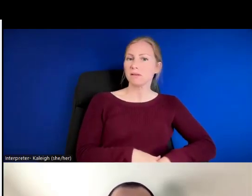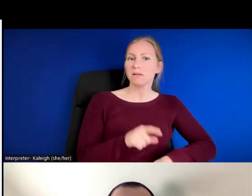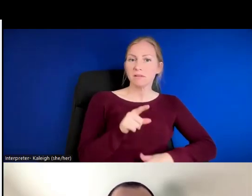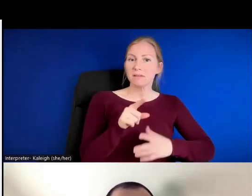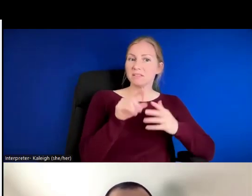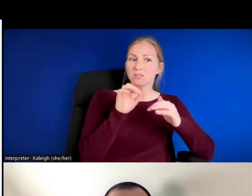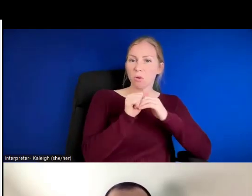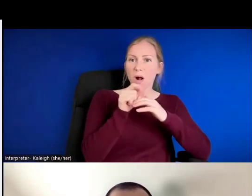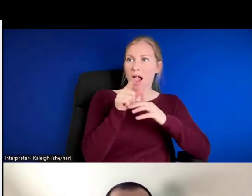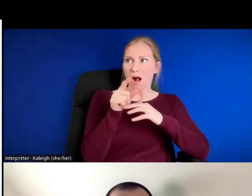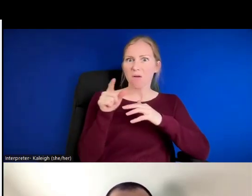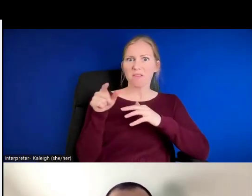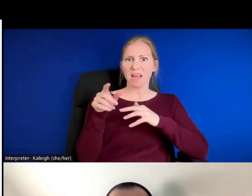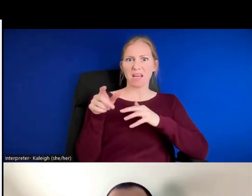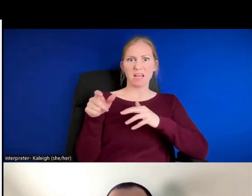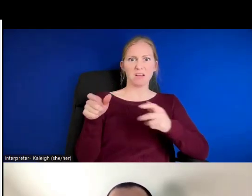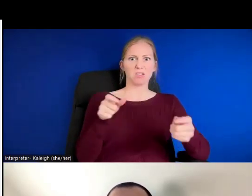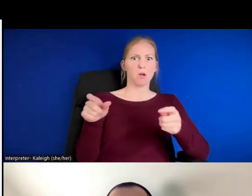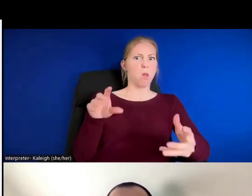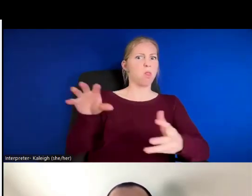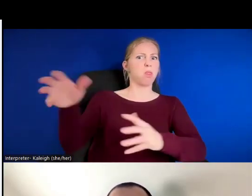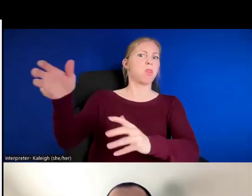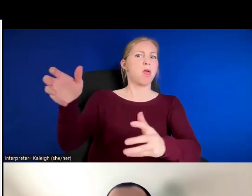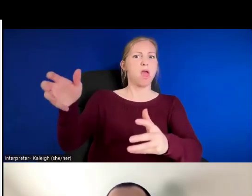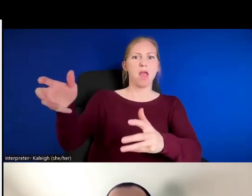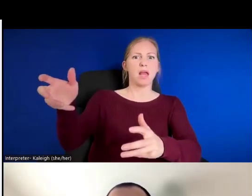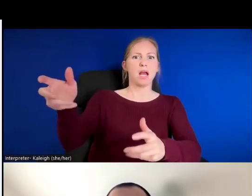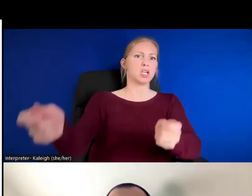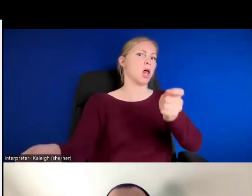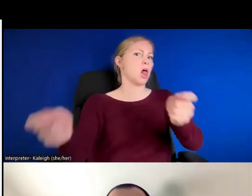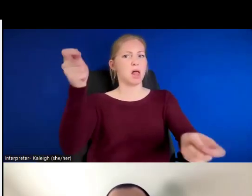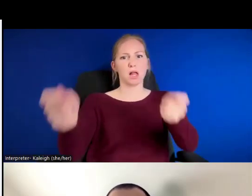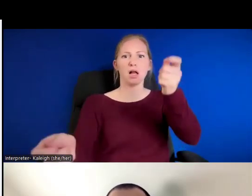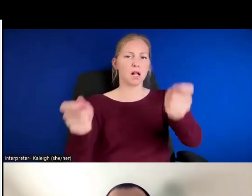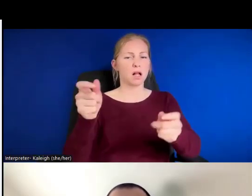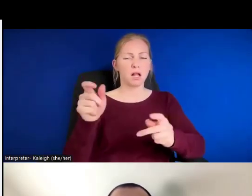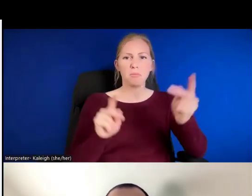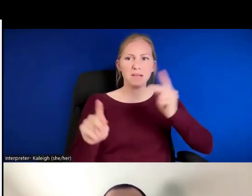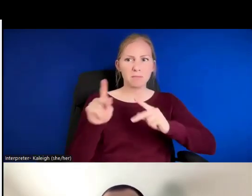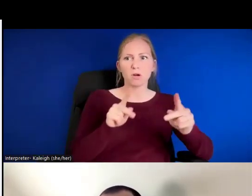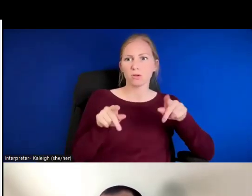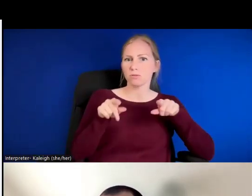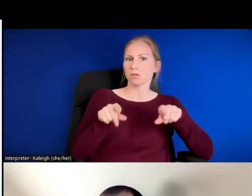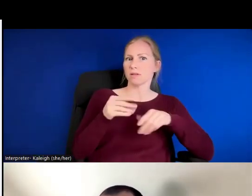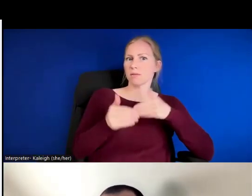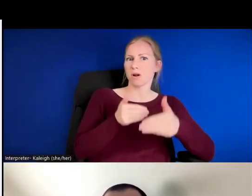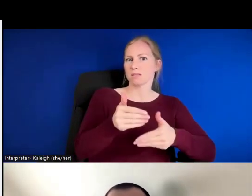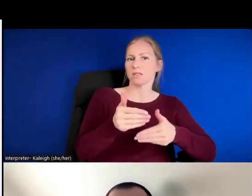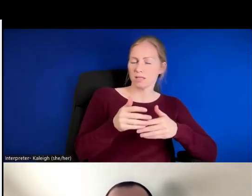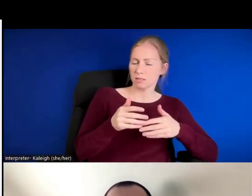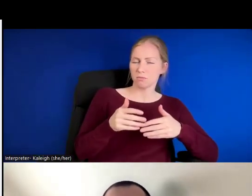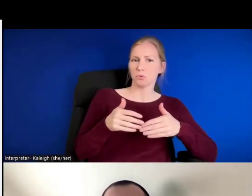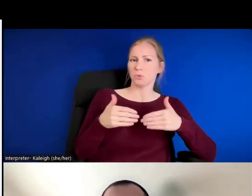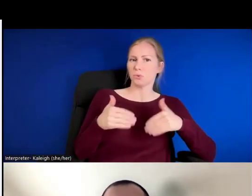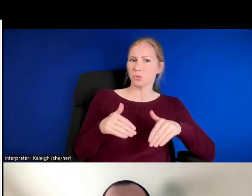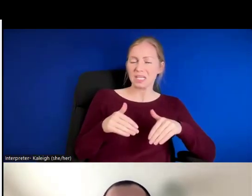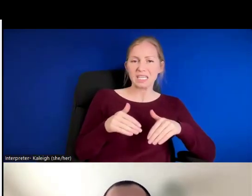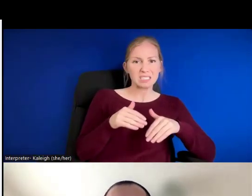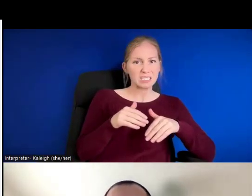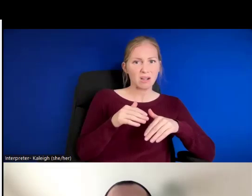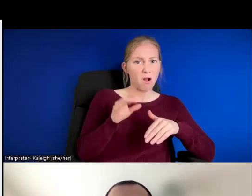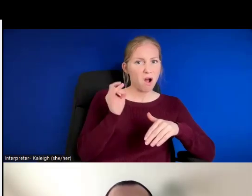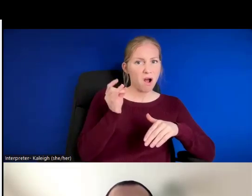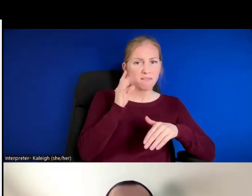during the process, the altercation, you could call it, is one thing. And then really that moment when staff leaves